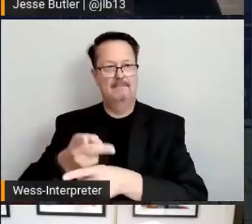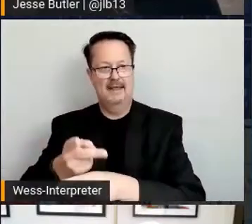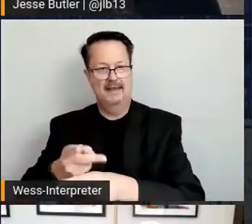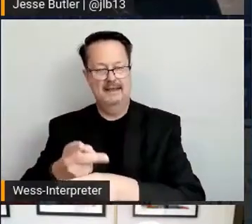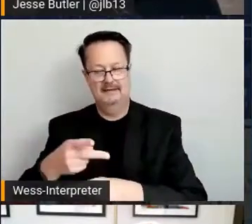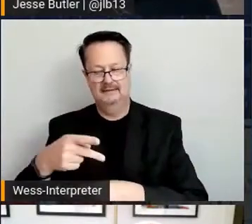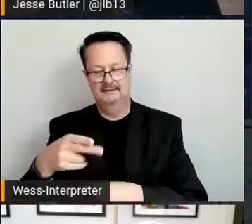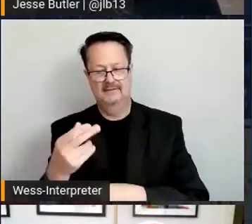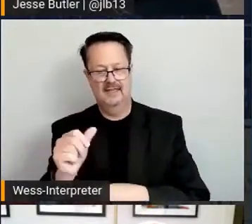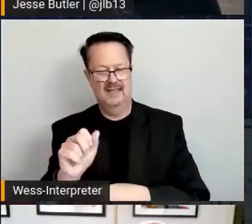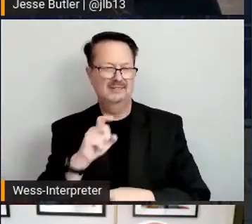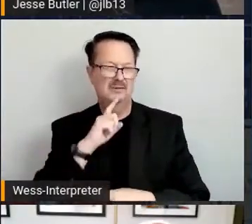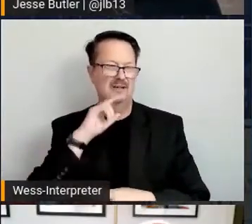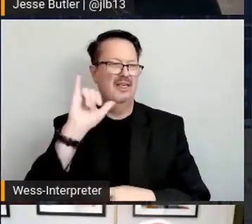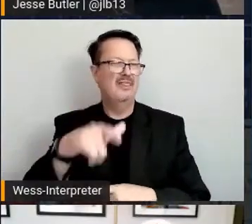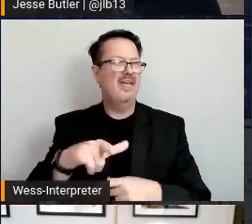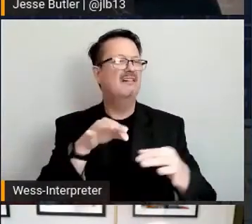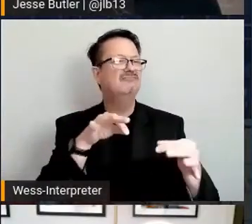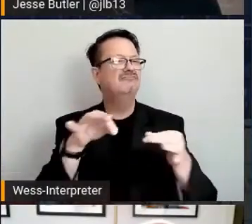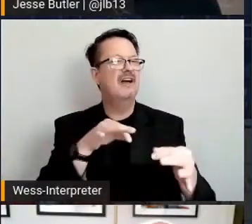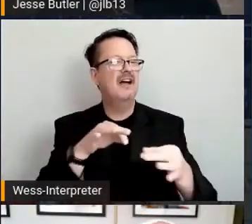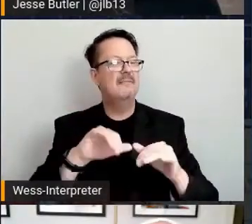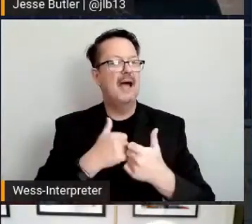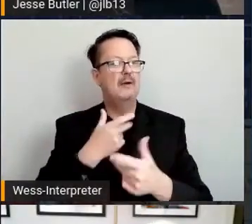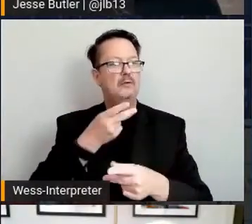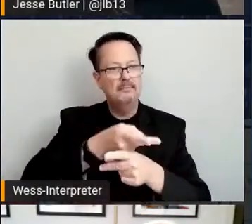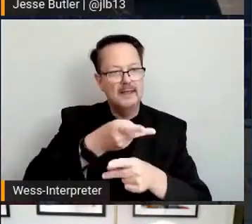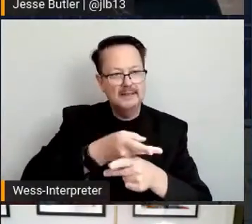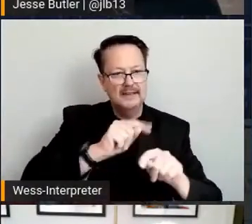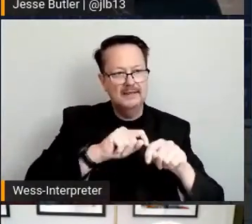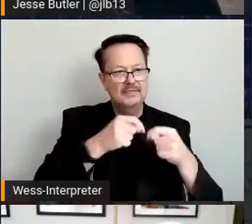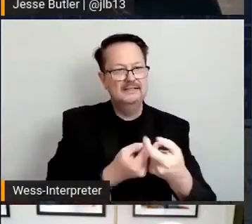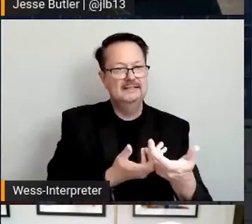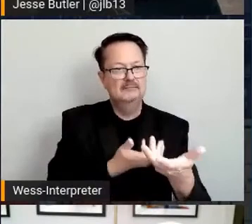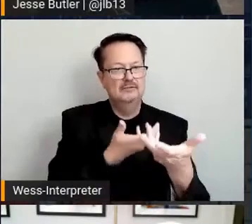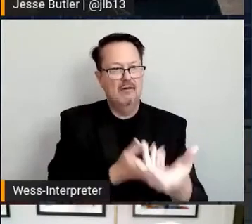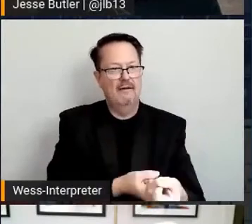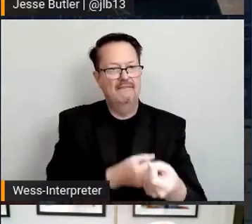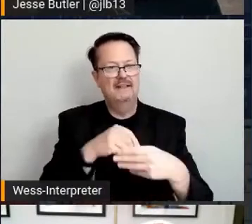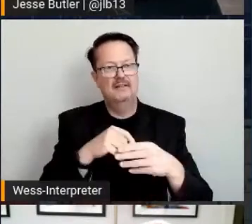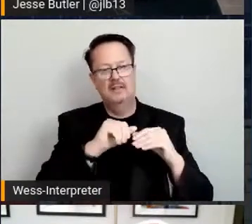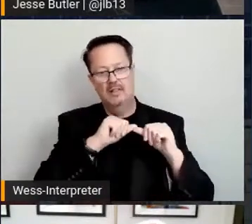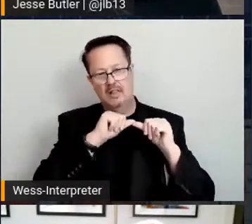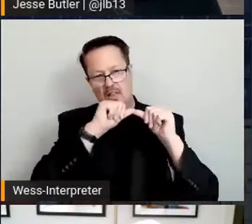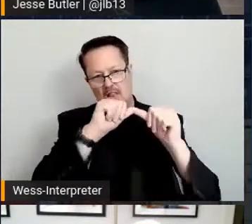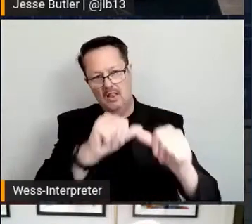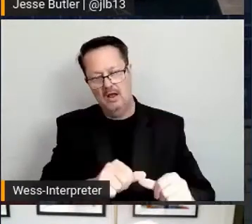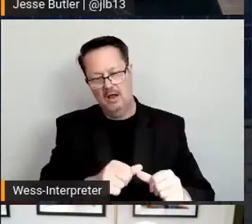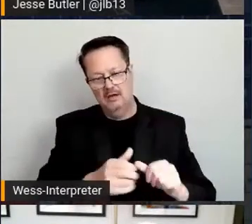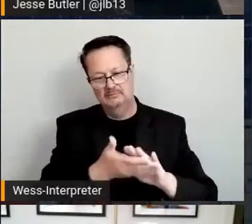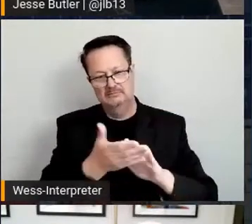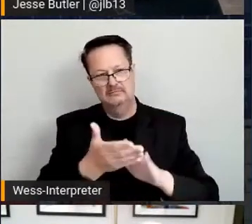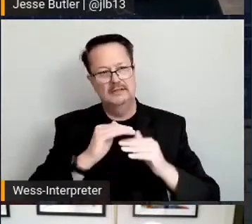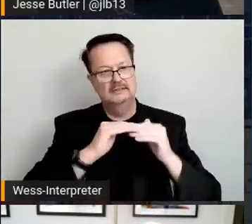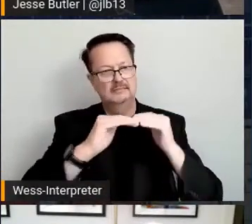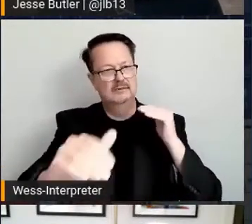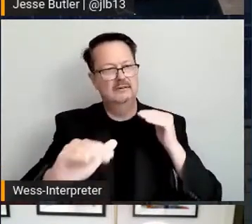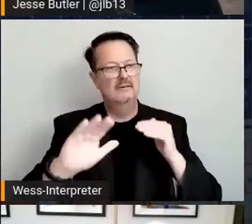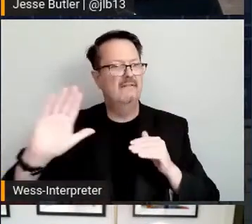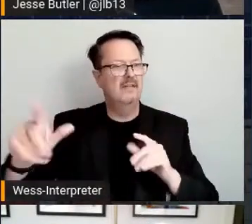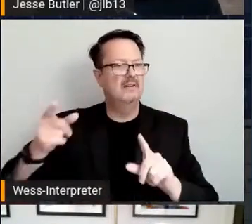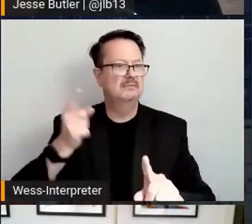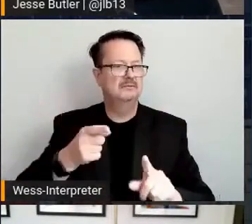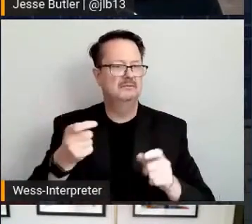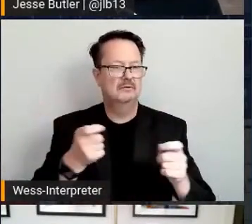describes the maintaining teams' confidence in the long-running stability of their particular controller. We've